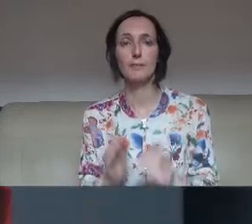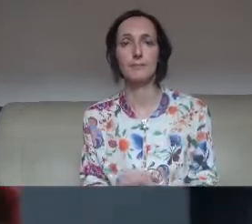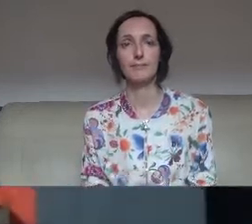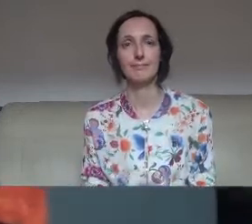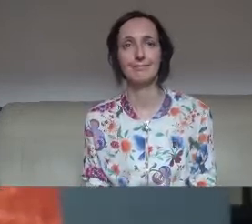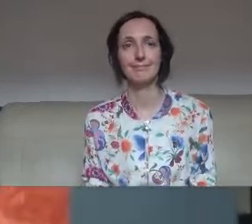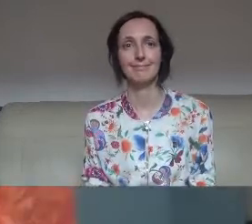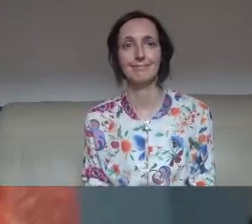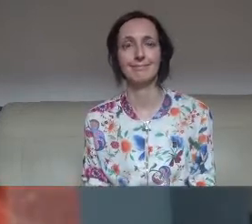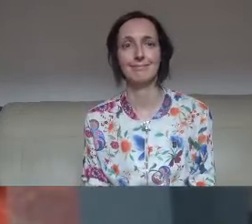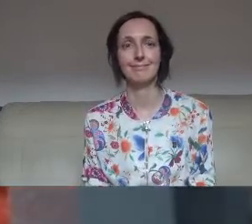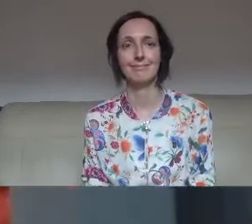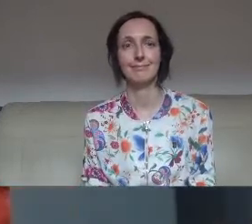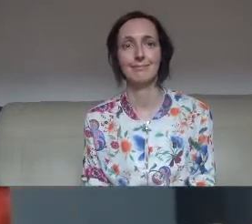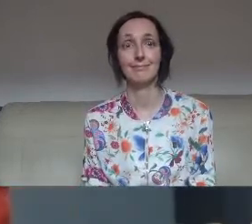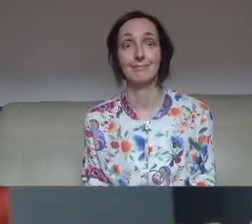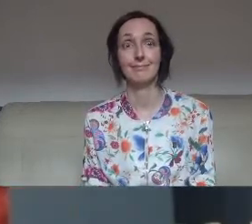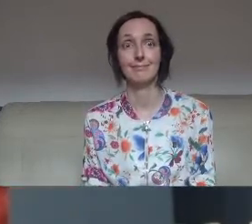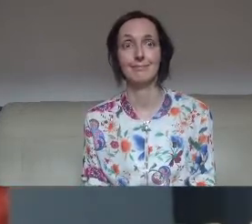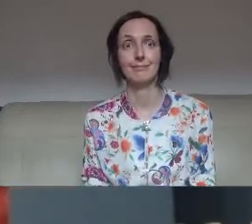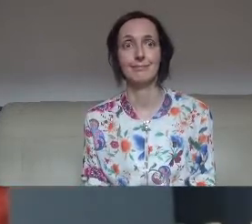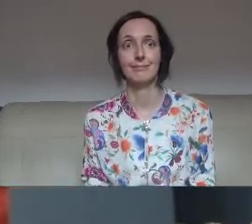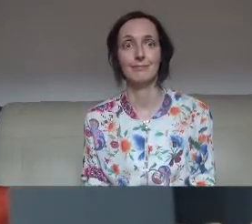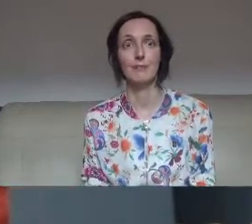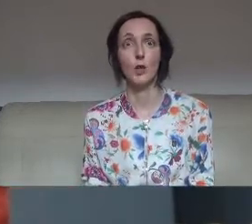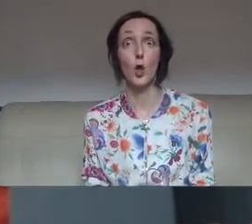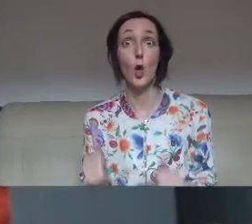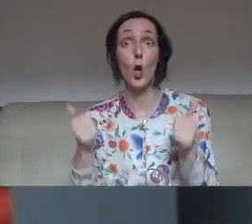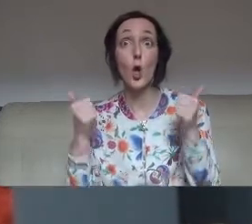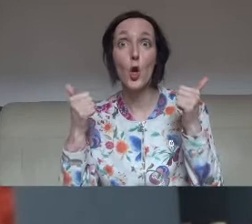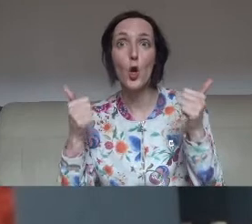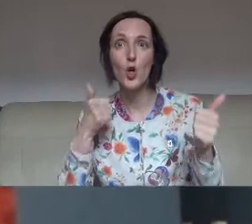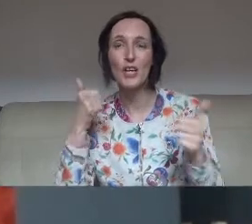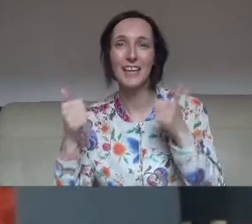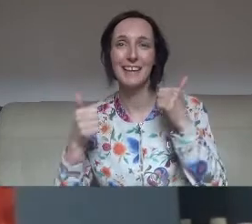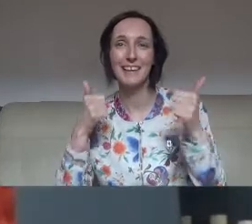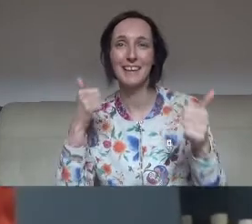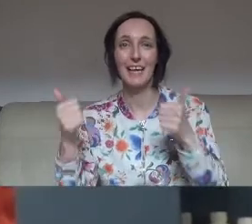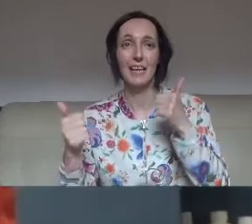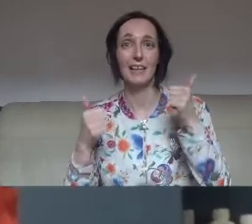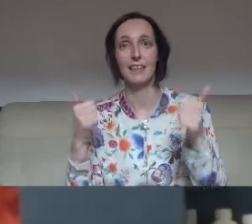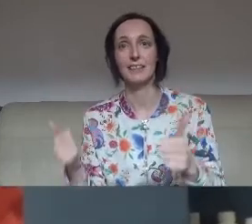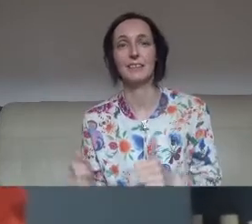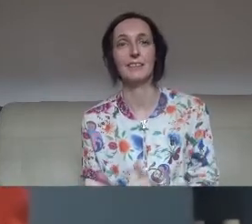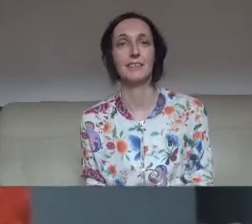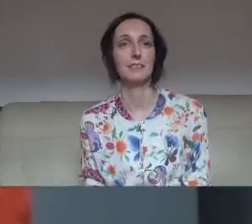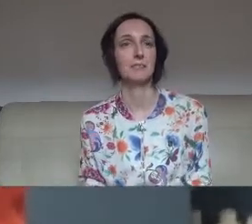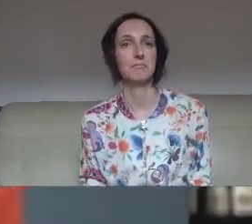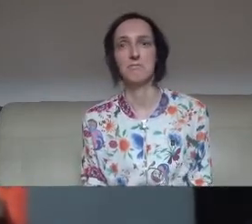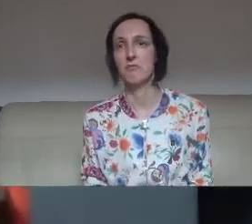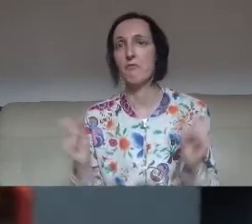another 3-4 minutes. Okay, we are ready. Turn off the oven,